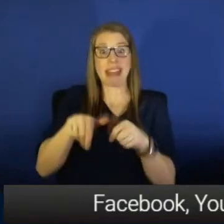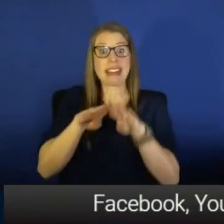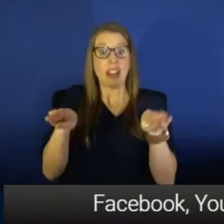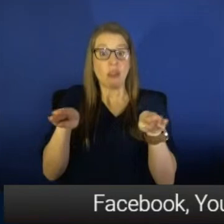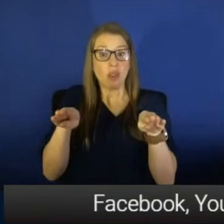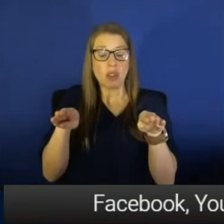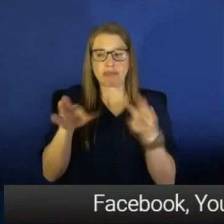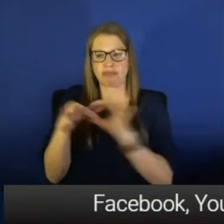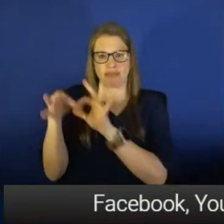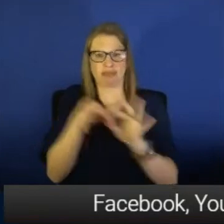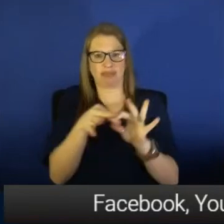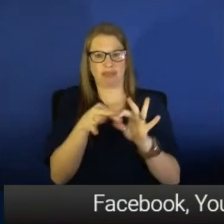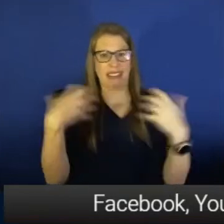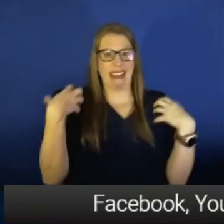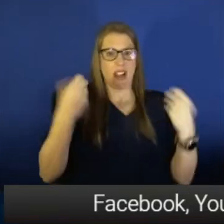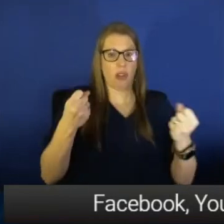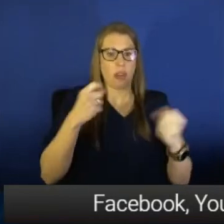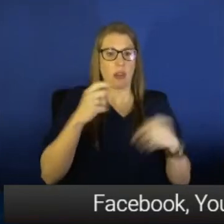back to the health on the court?